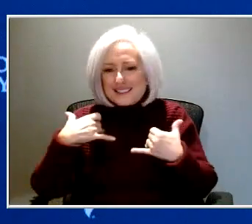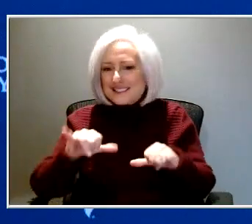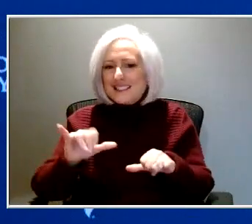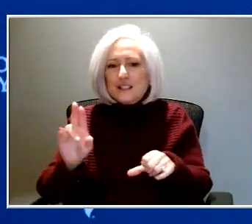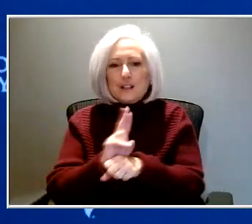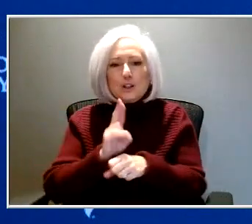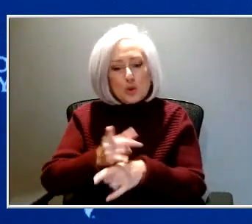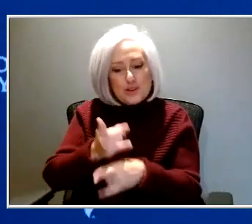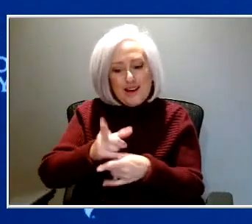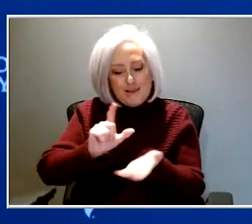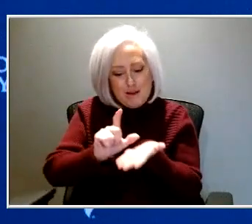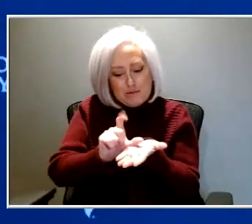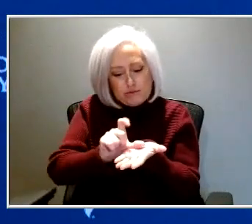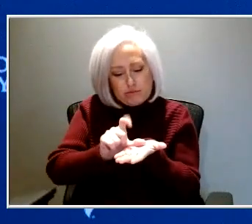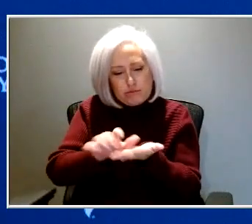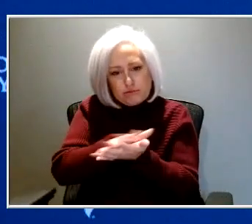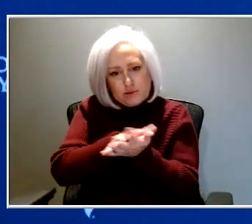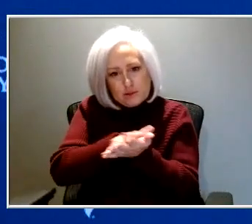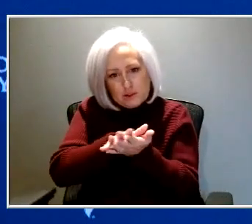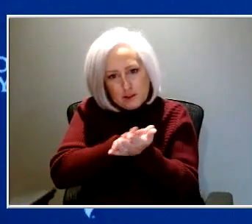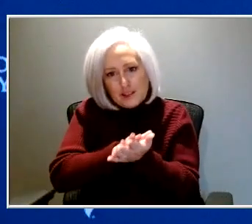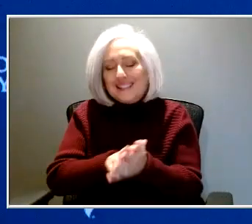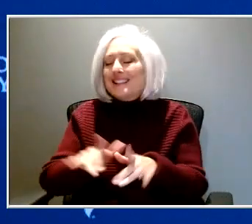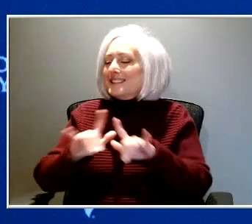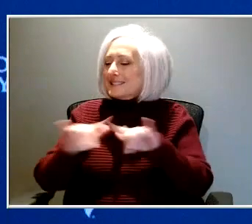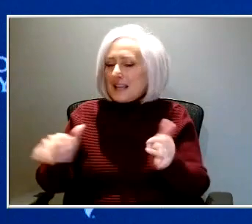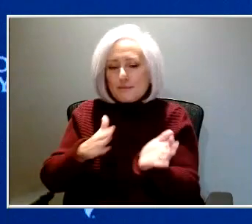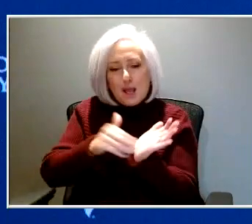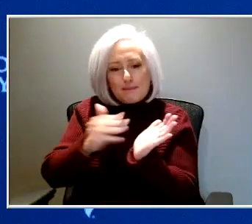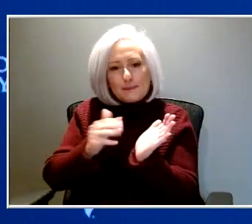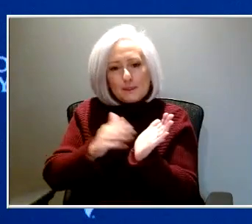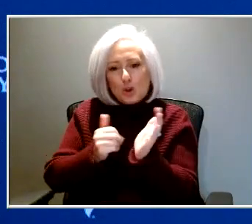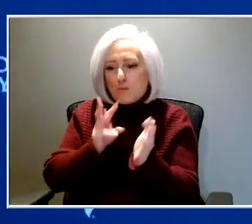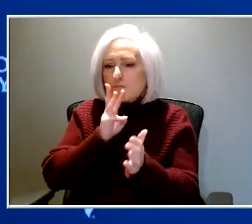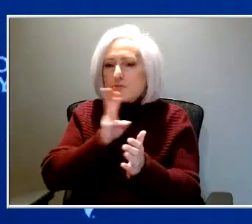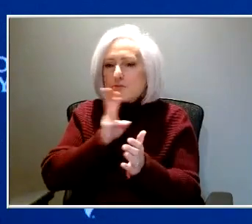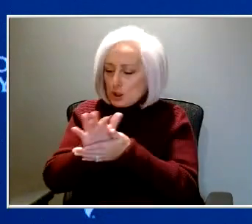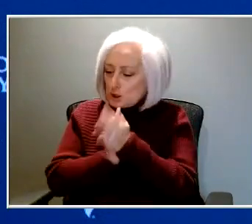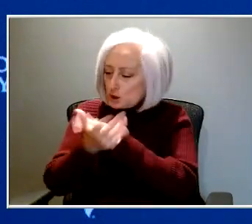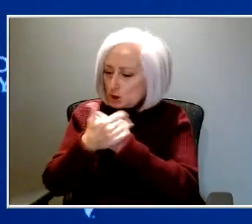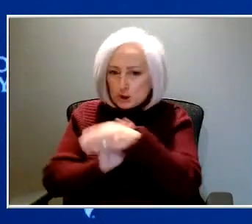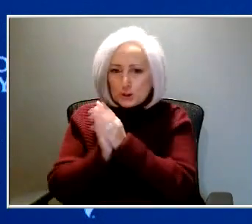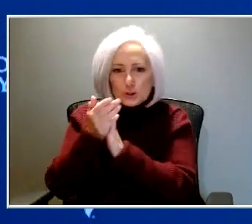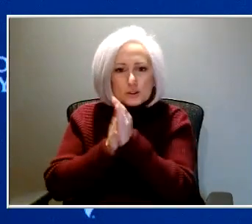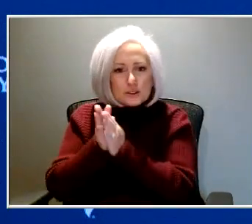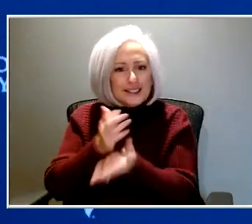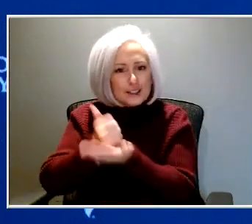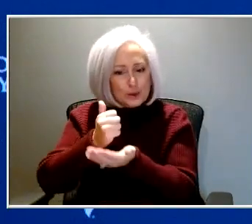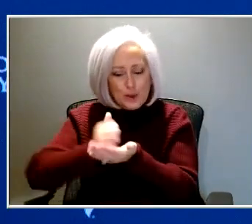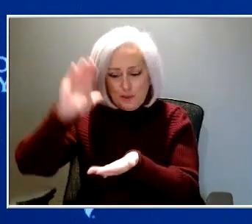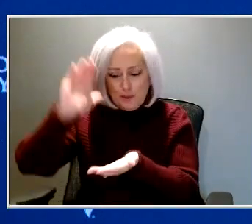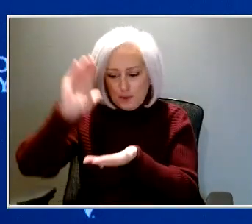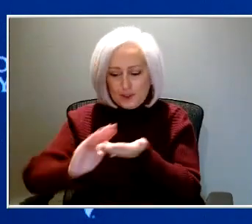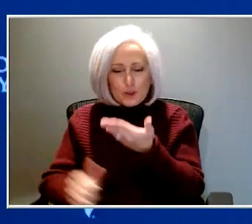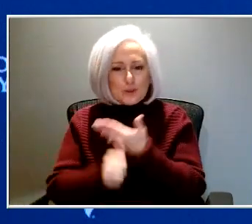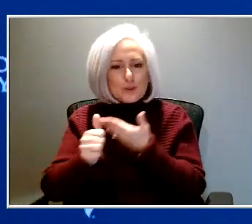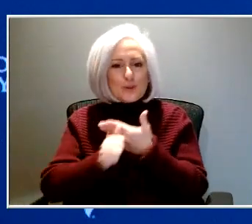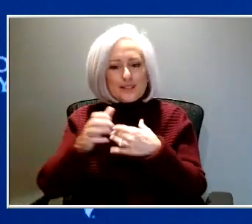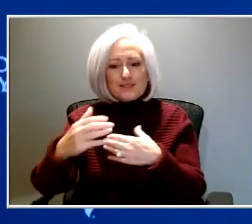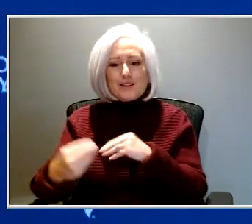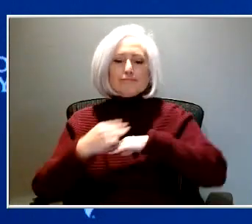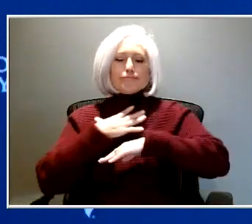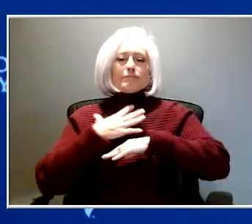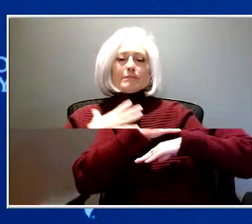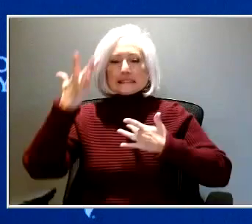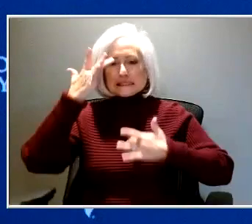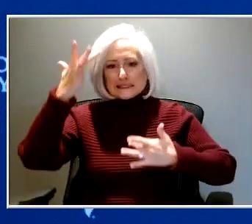also appropriate hand hygiene with soap and water is vitally important. It will help reduce your chance of getting these diseases, which we are